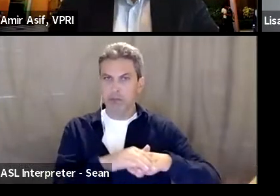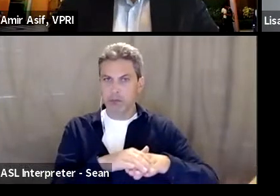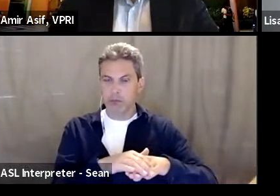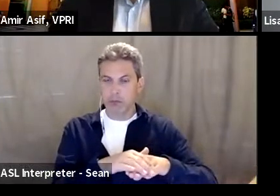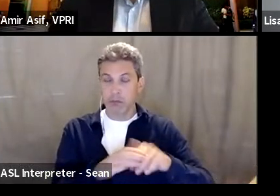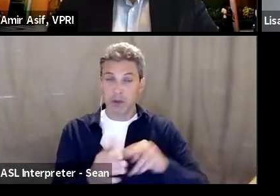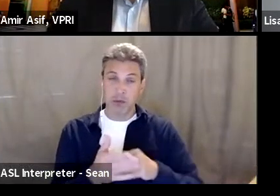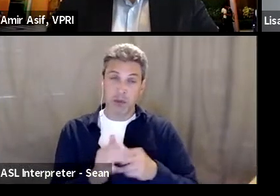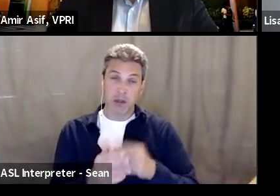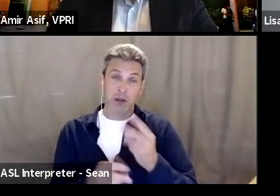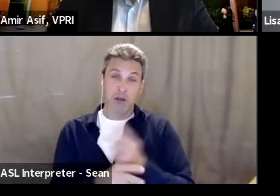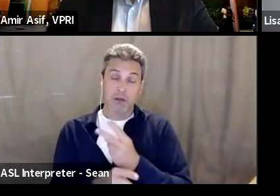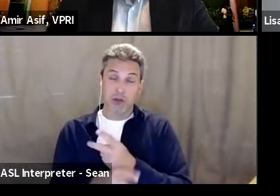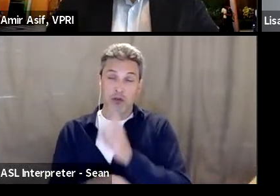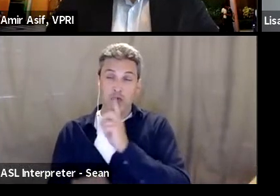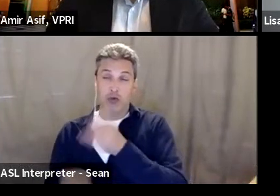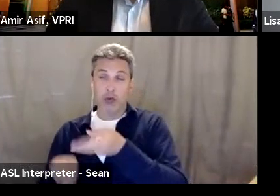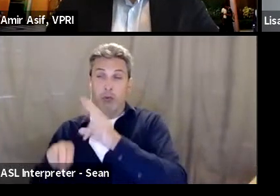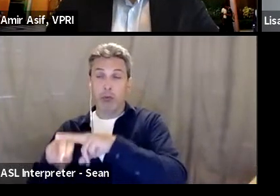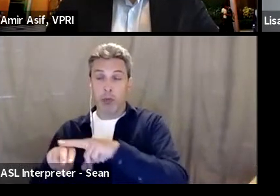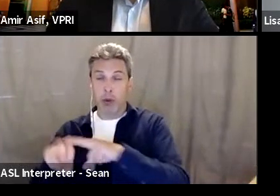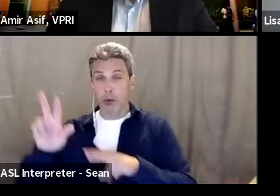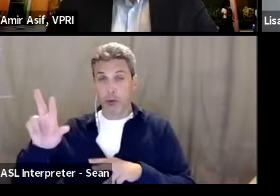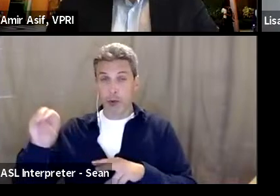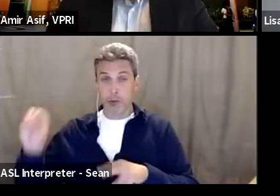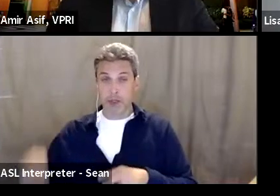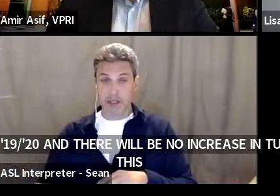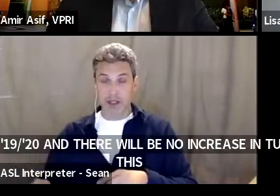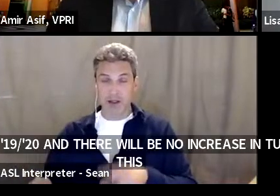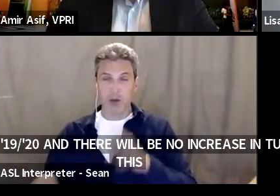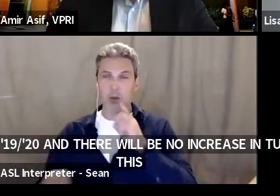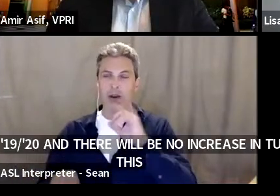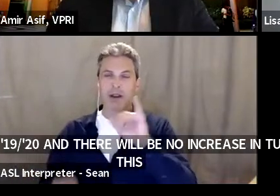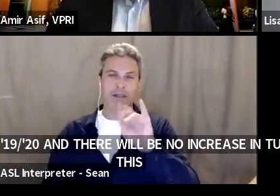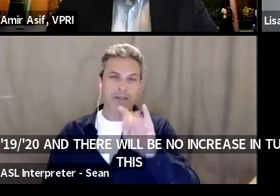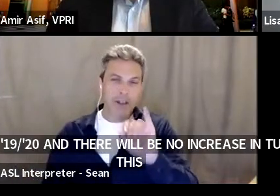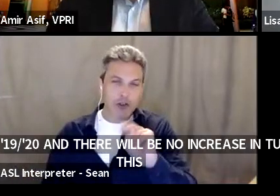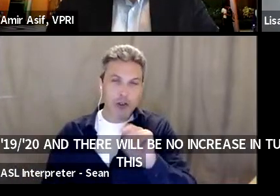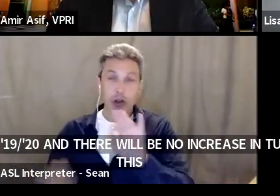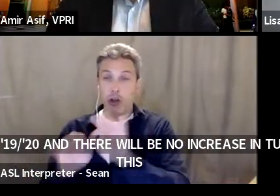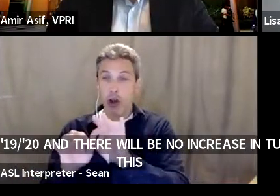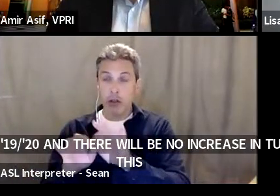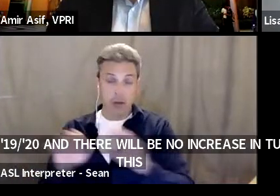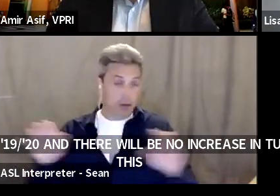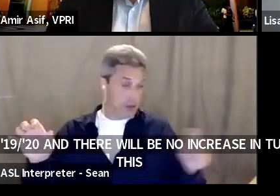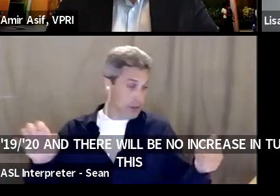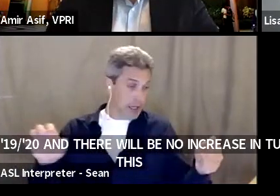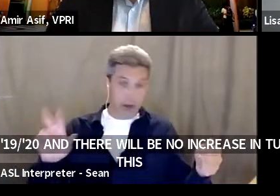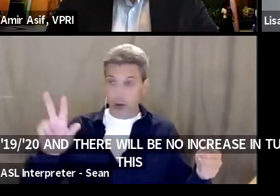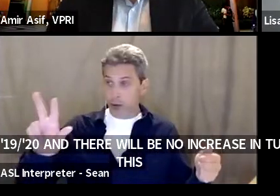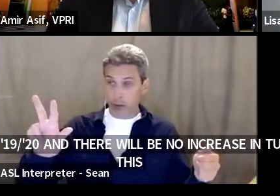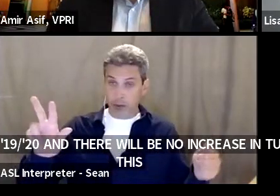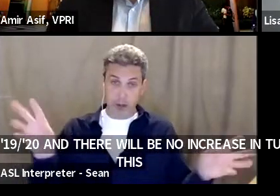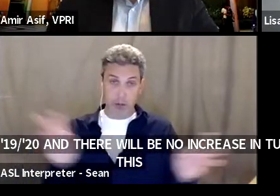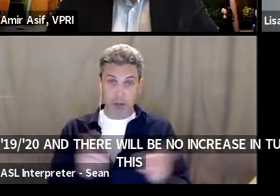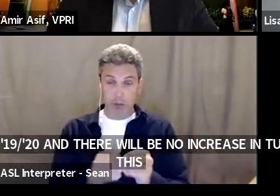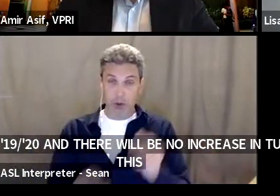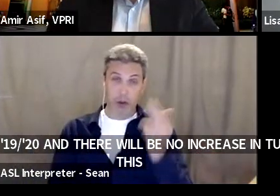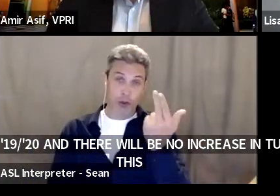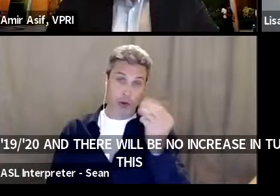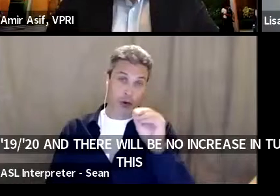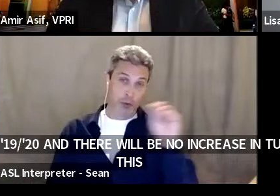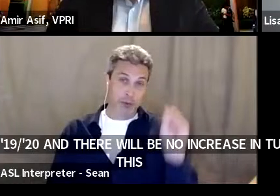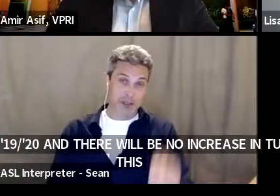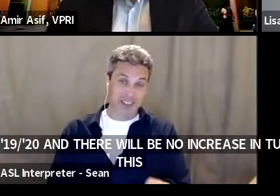on average, to keep up with inflation and costs, tuition goes up usually about 3%. That's